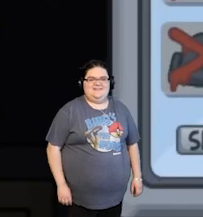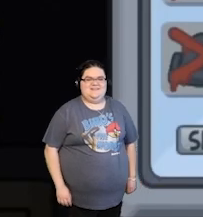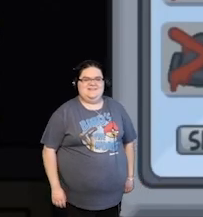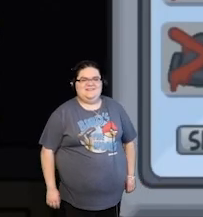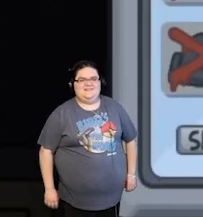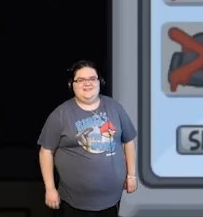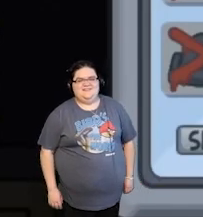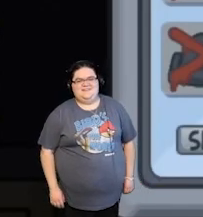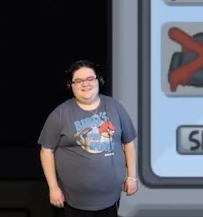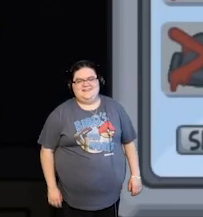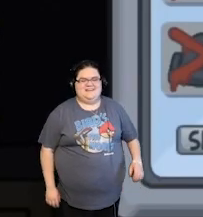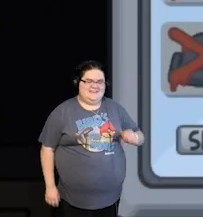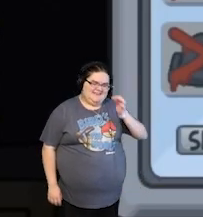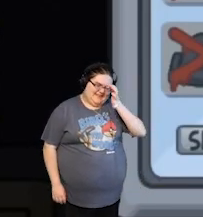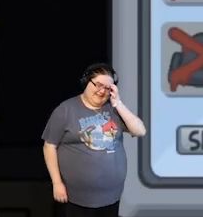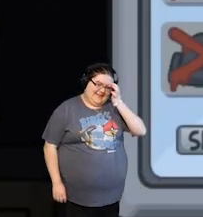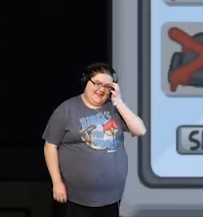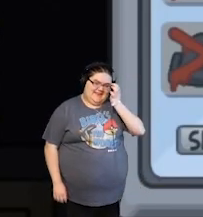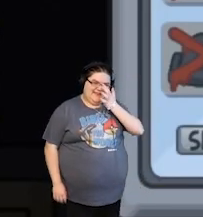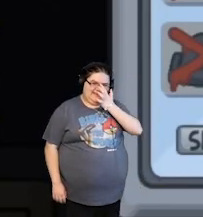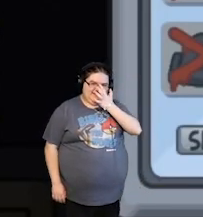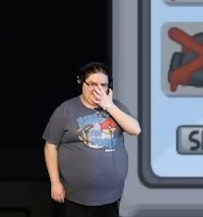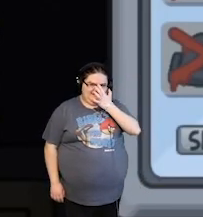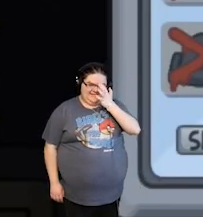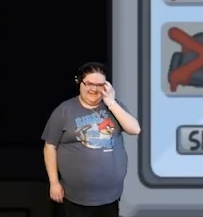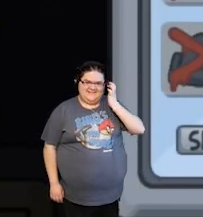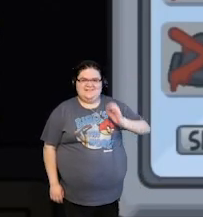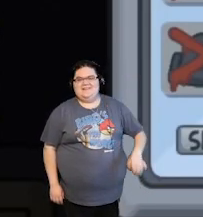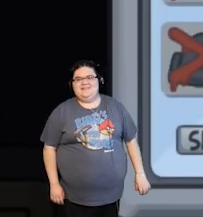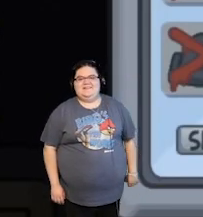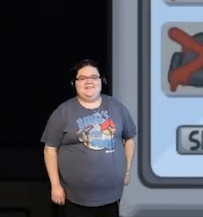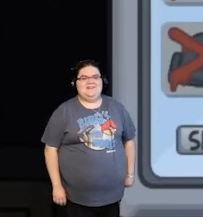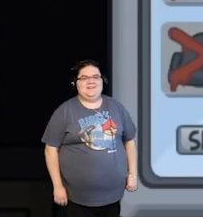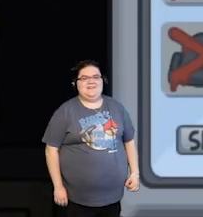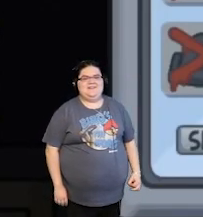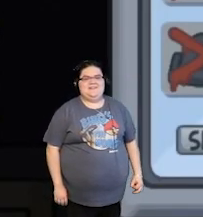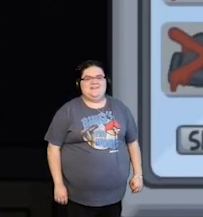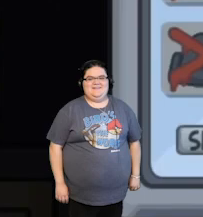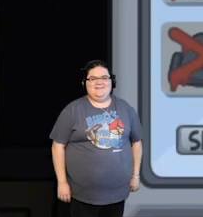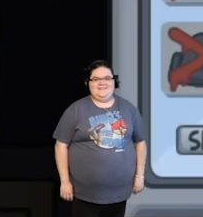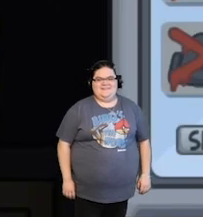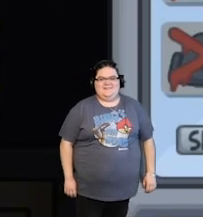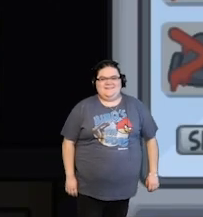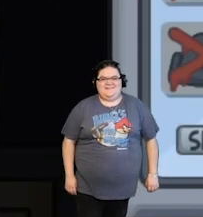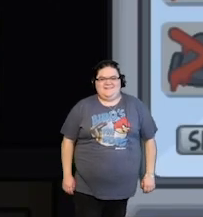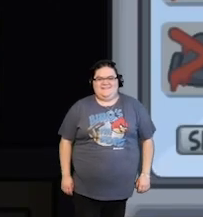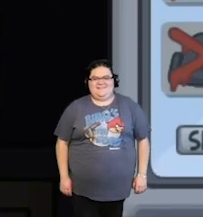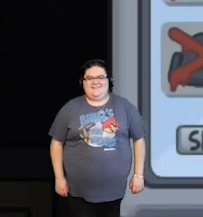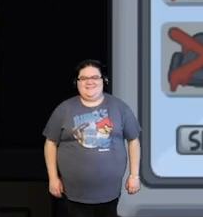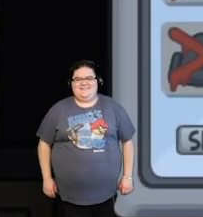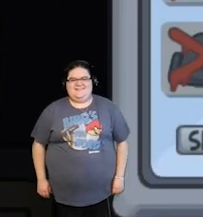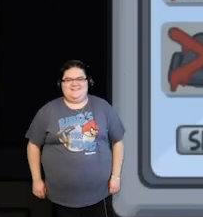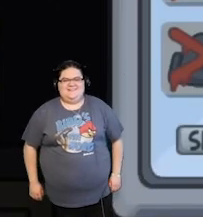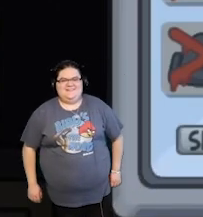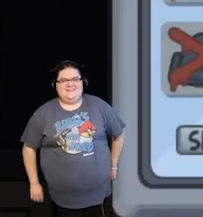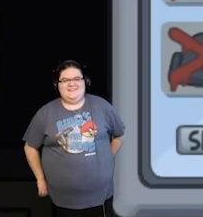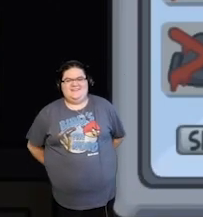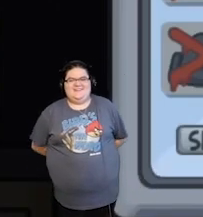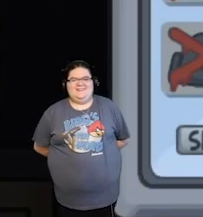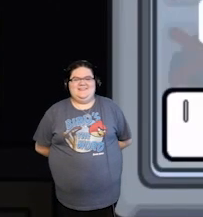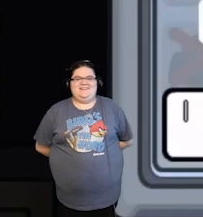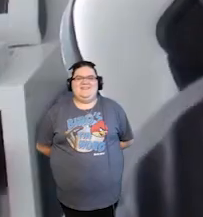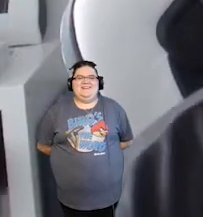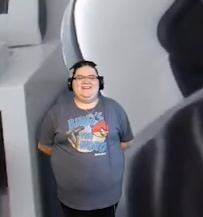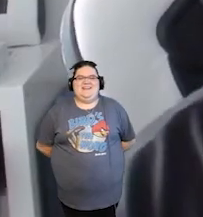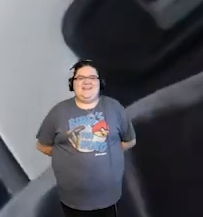I'm just doing my tasks. I mean, I feel like I trust you. Once JJ's been kicked out, I feel like you can tell